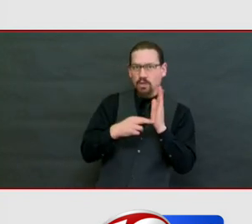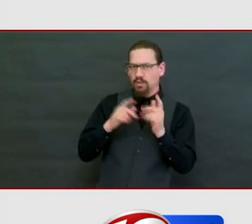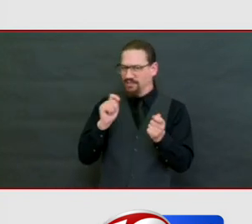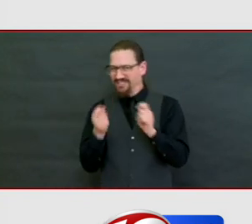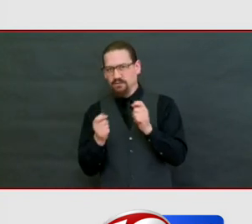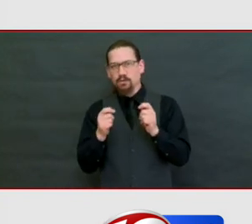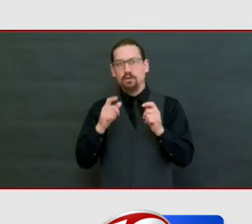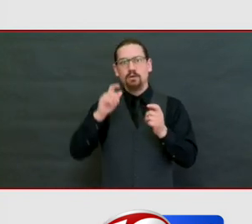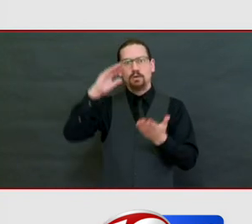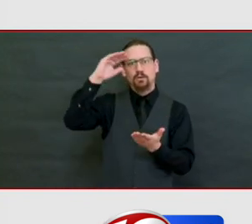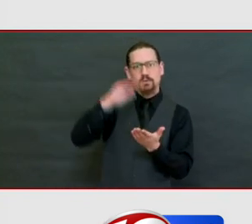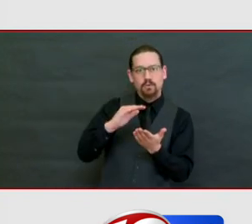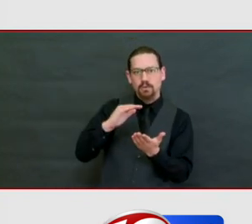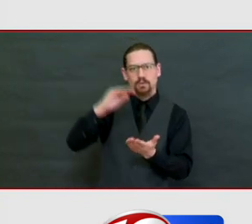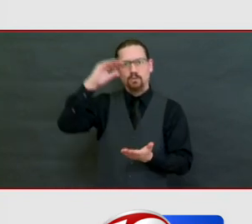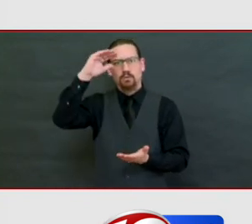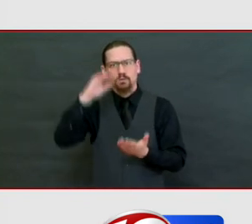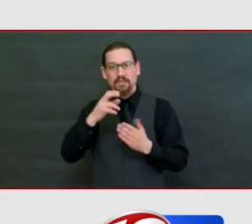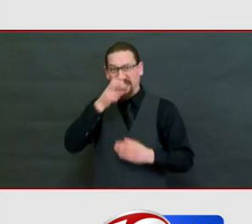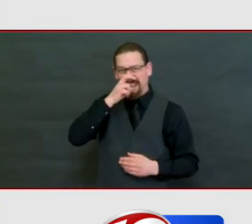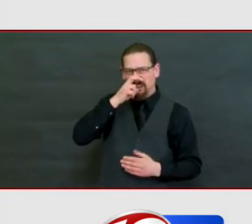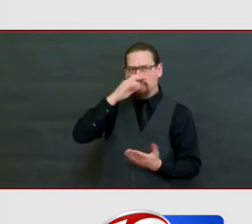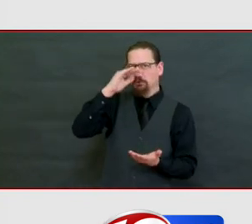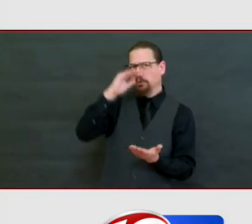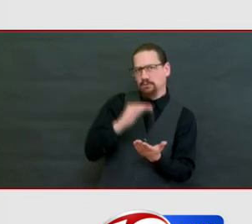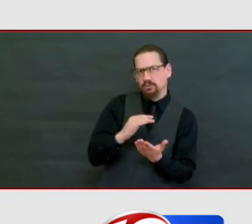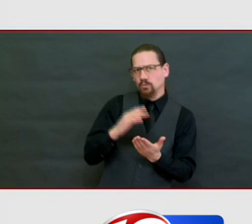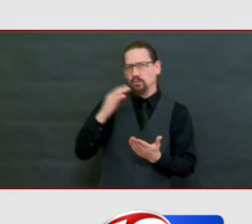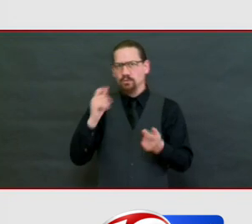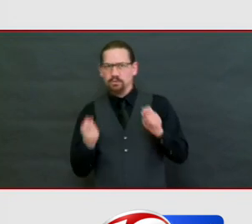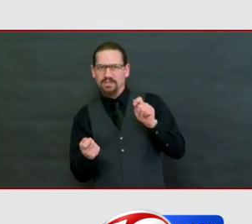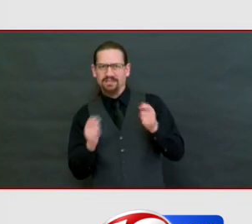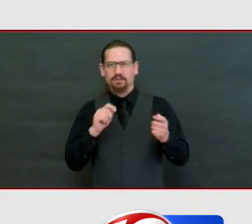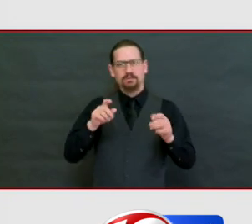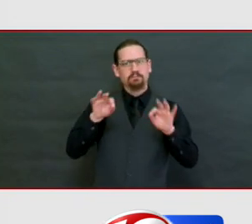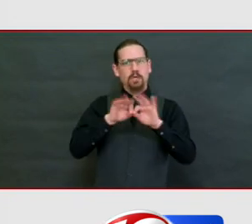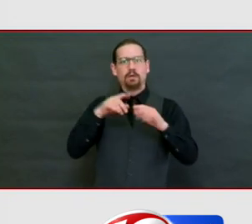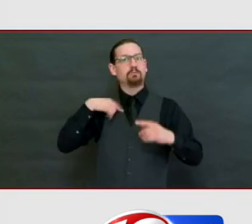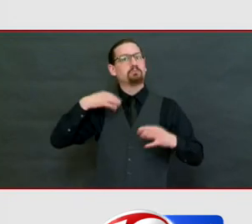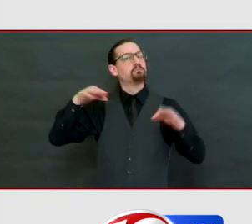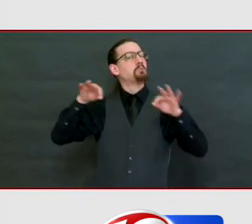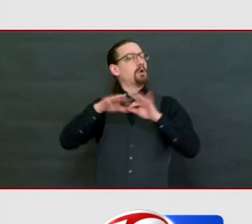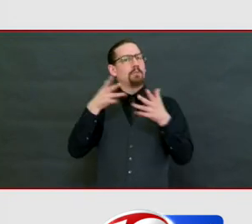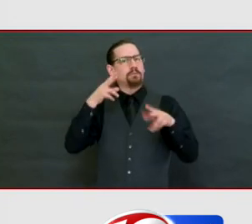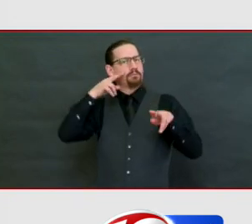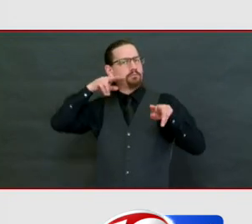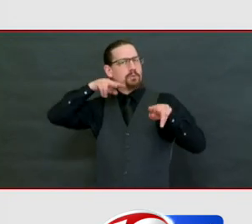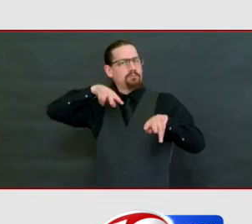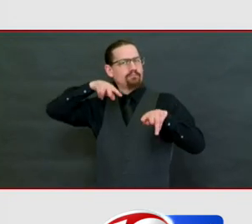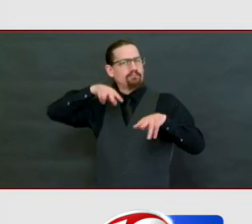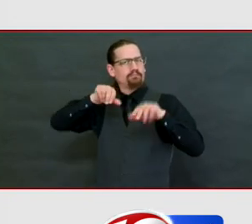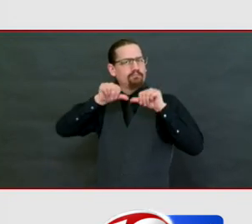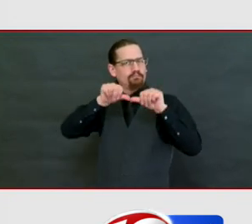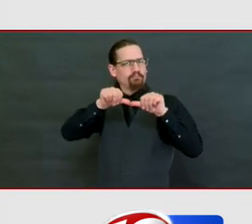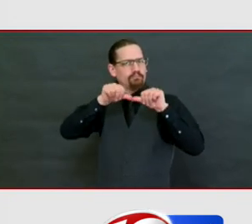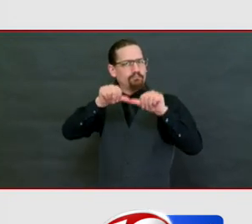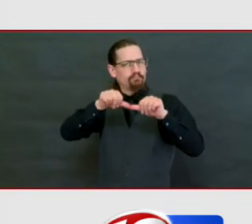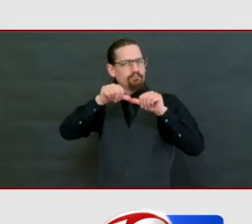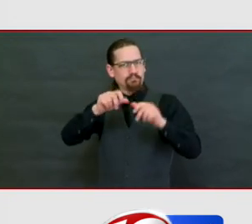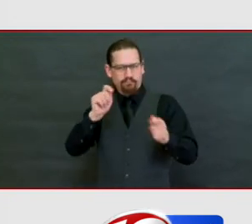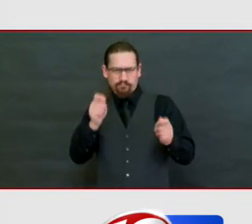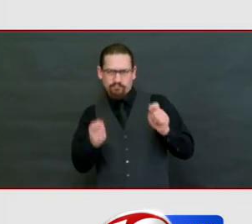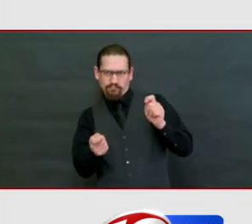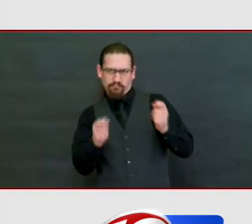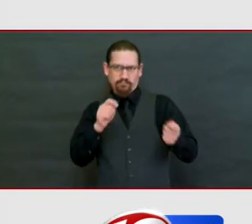at restaurants and stores and offices, have larger social gatherings. We're thinking in this phase as many as 50